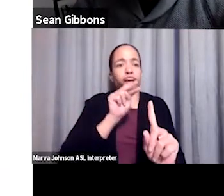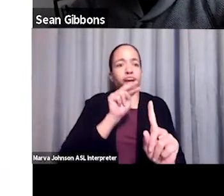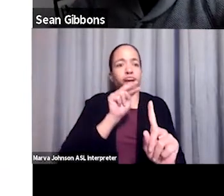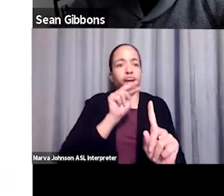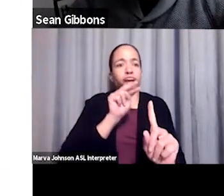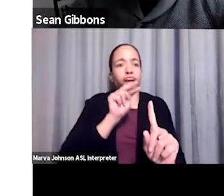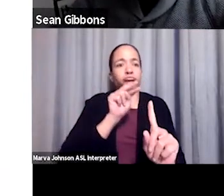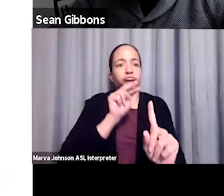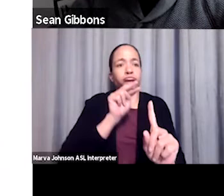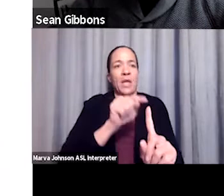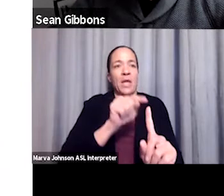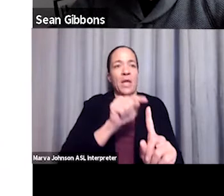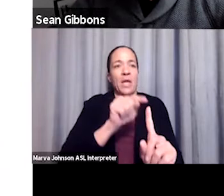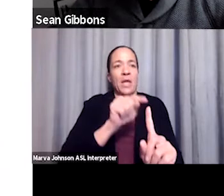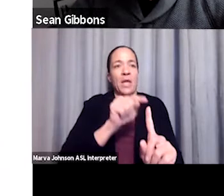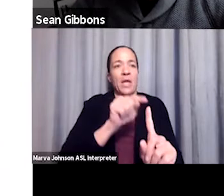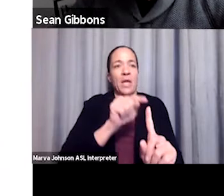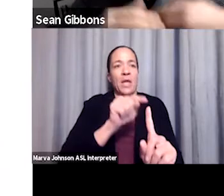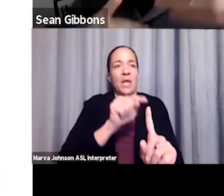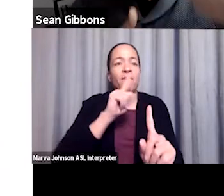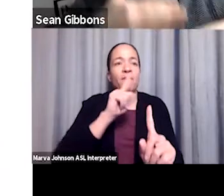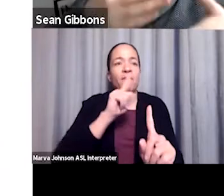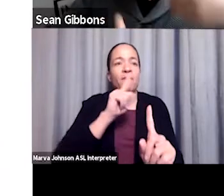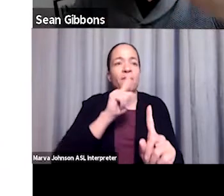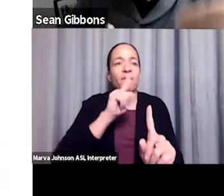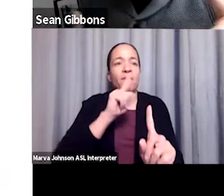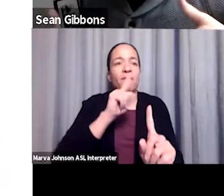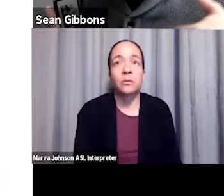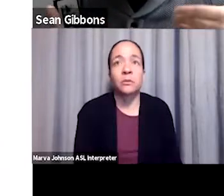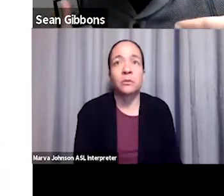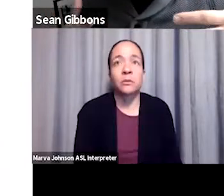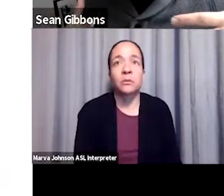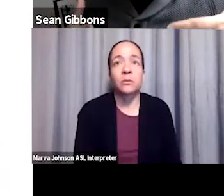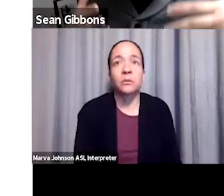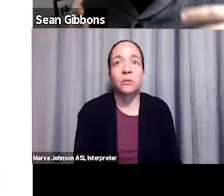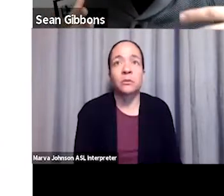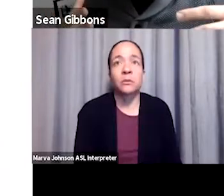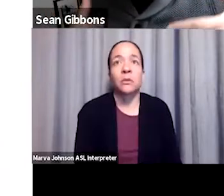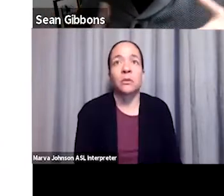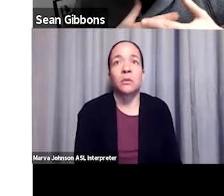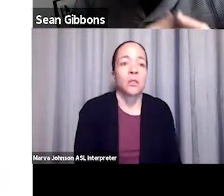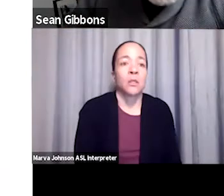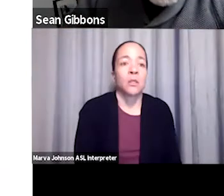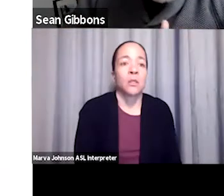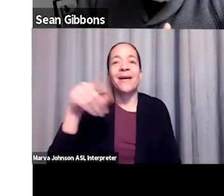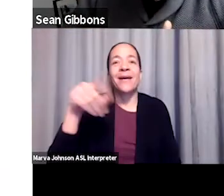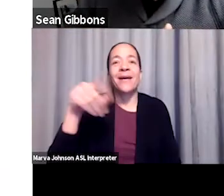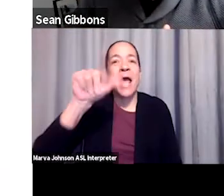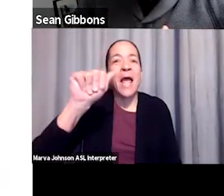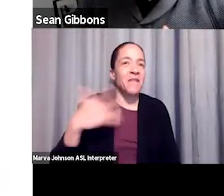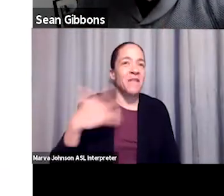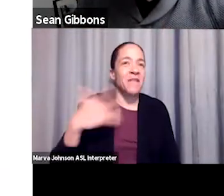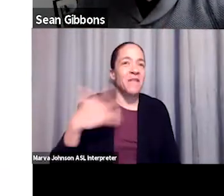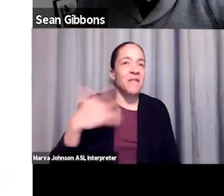LA, how are you? You feel optimistic? That's a good way to be. There's a lot of really good news. And I'm seeing a lot of friends and familiar names in